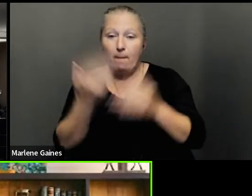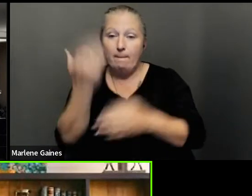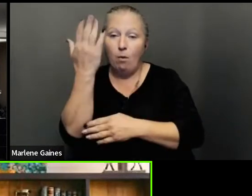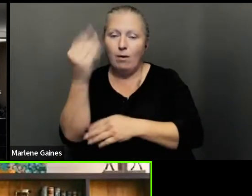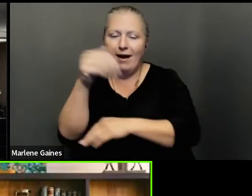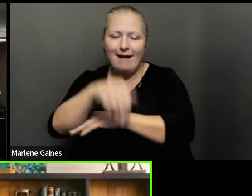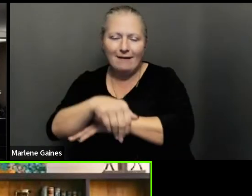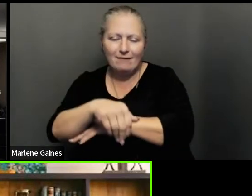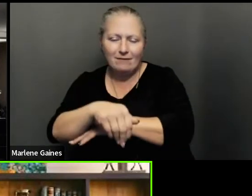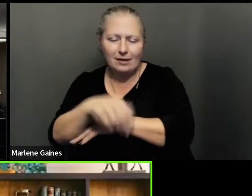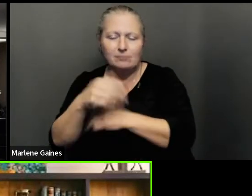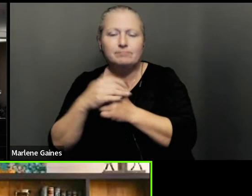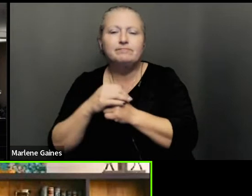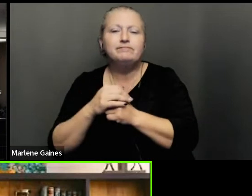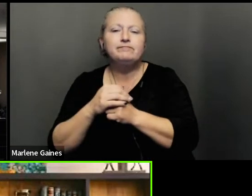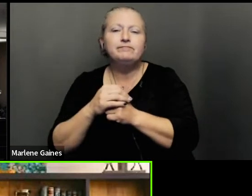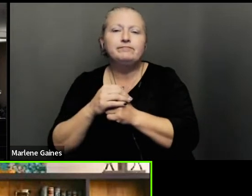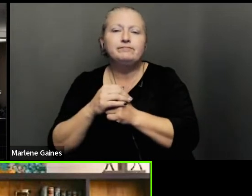in the evening.